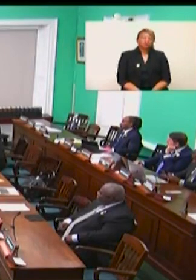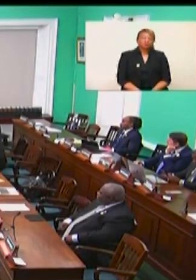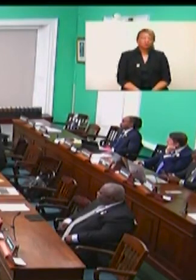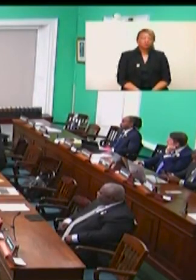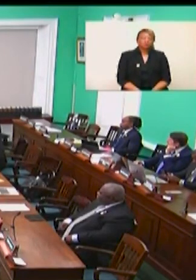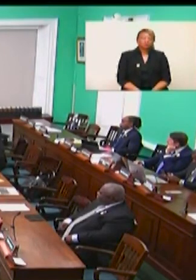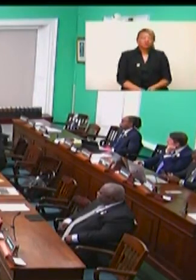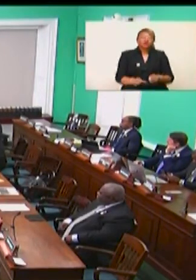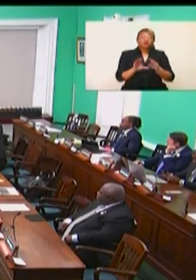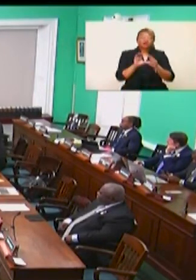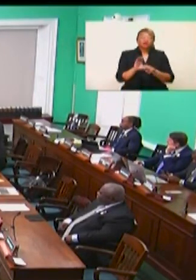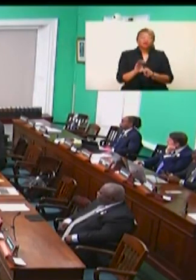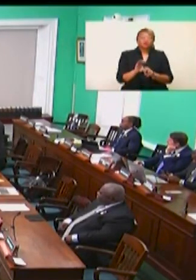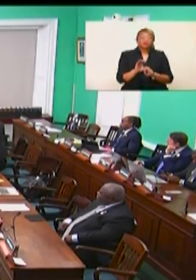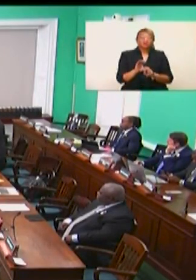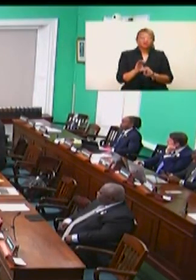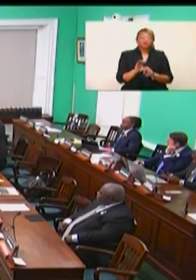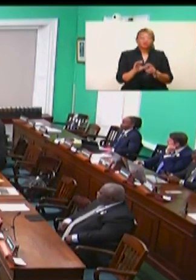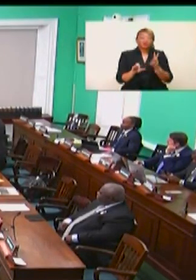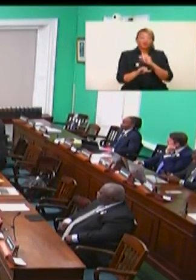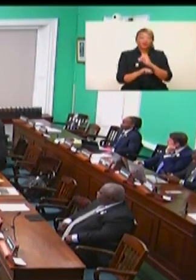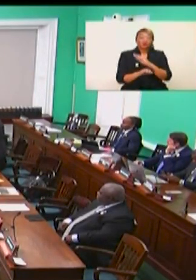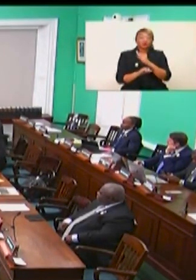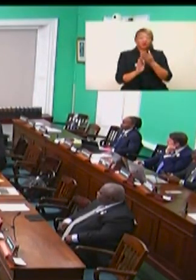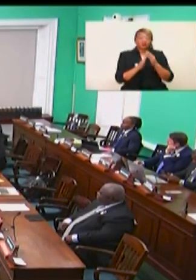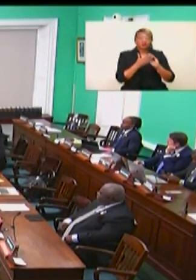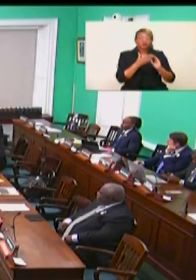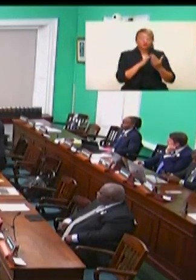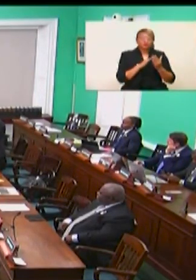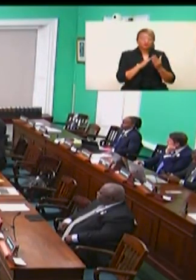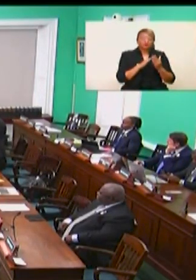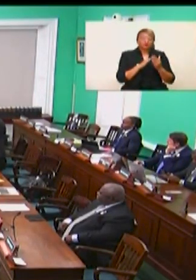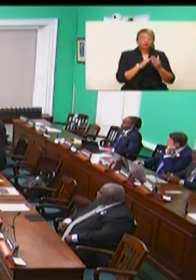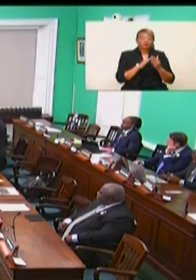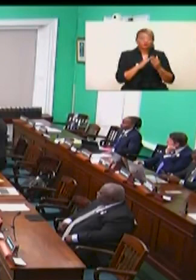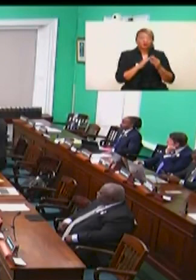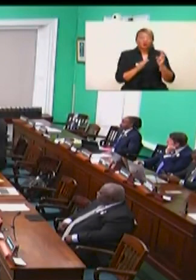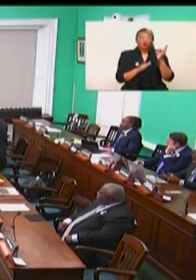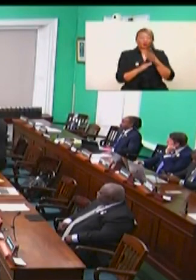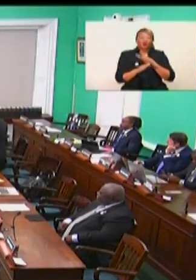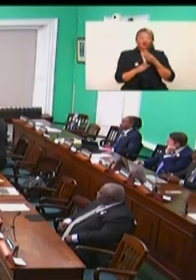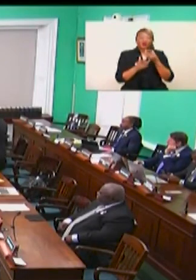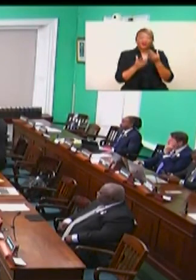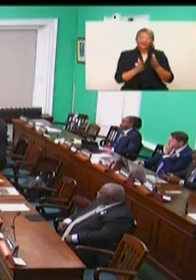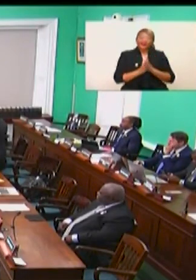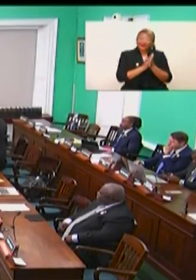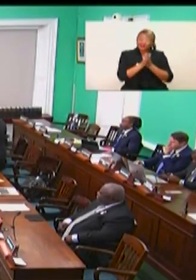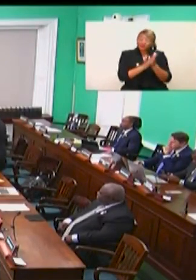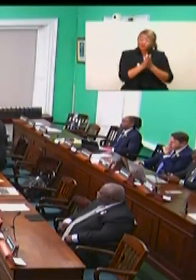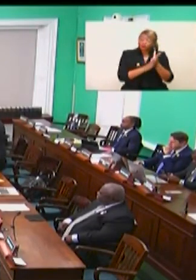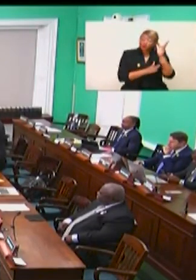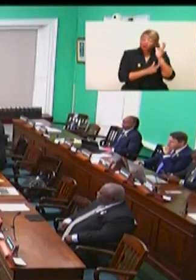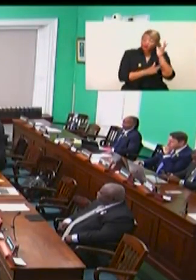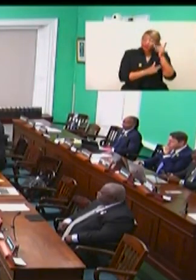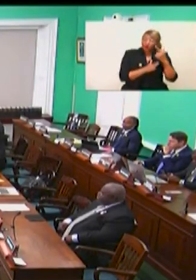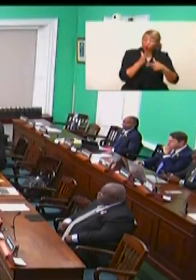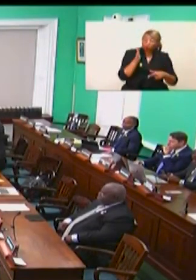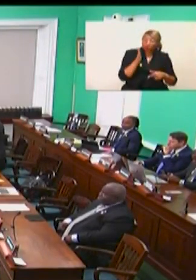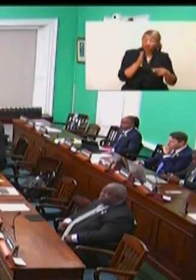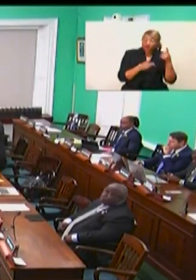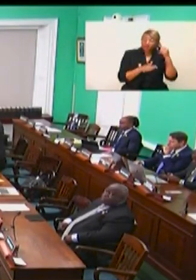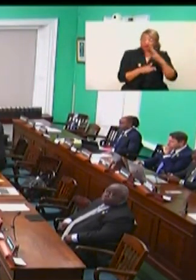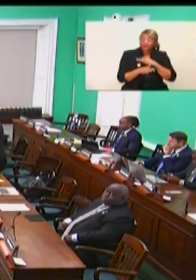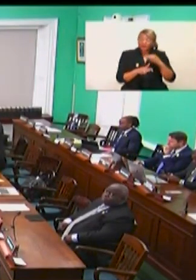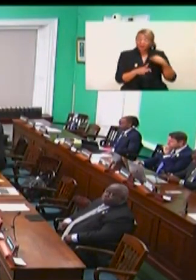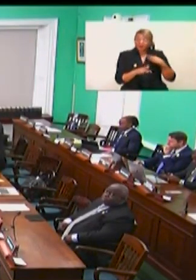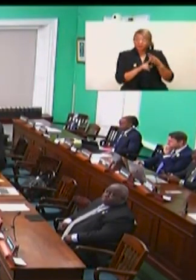The chair recognizes the honourable member for Marco City. Say this again. Mr. Deputy, we are anxious to hear what the